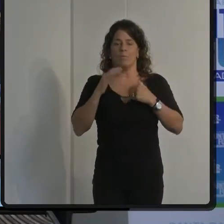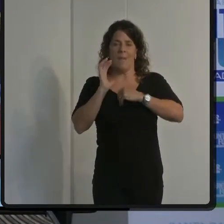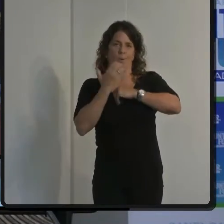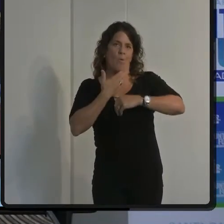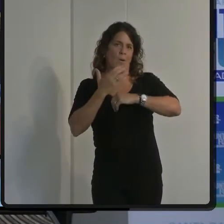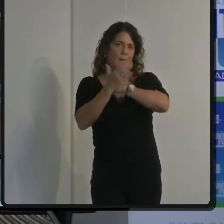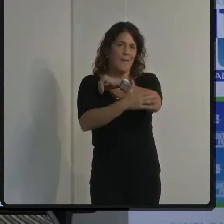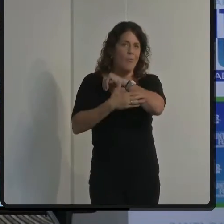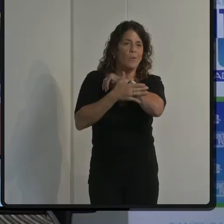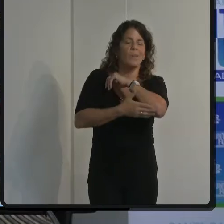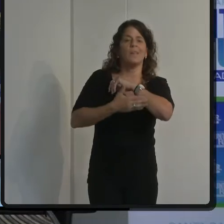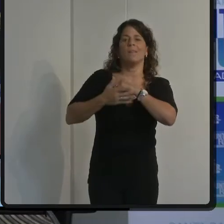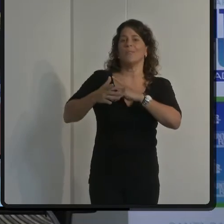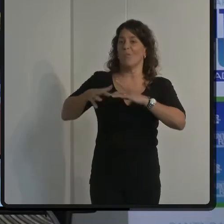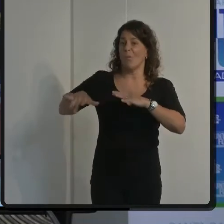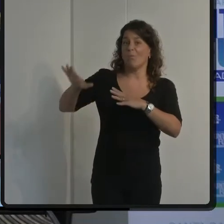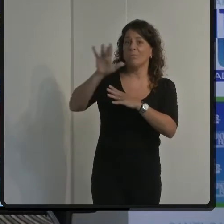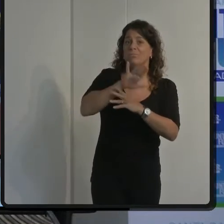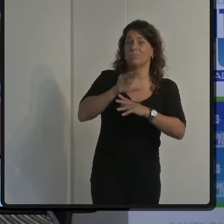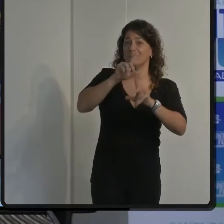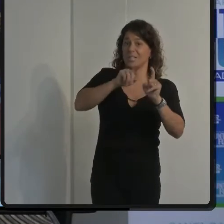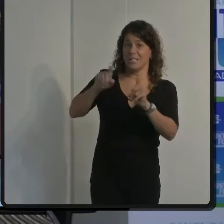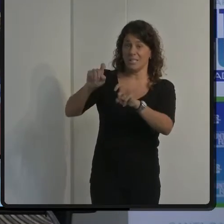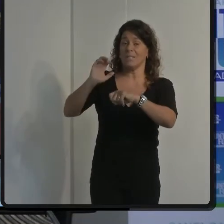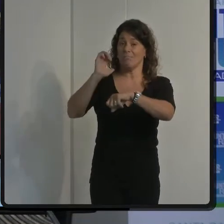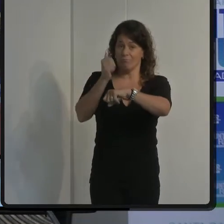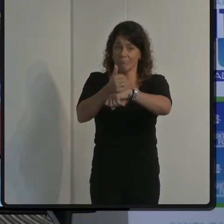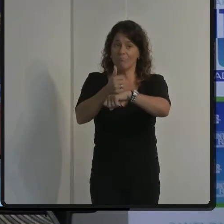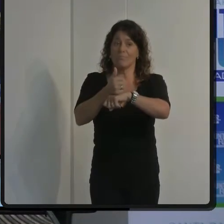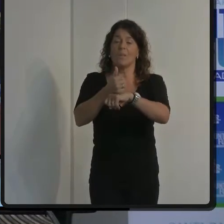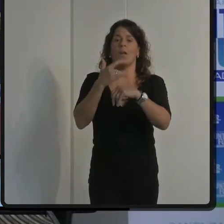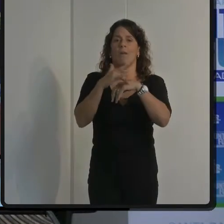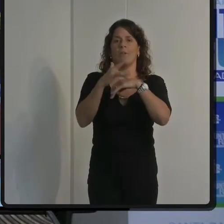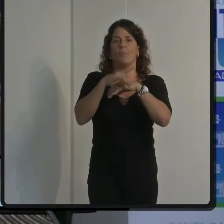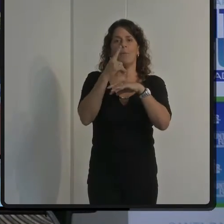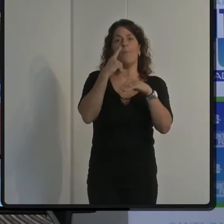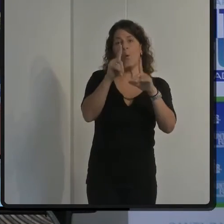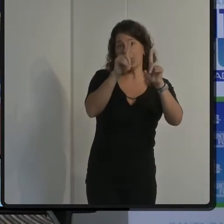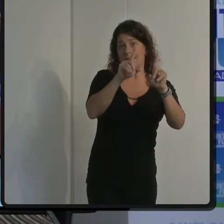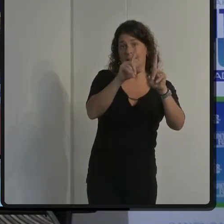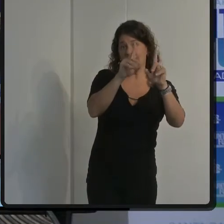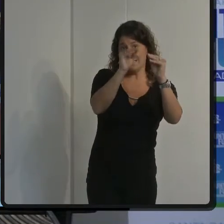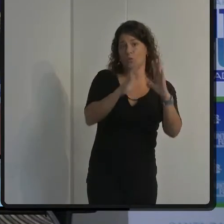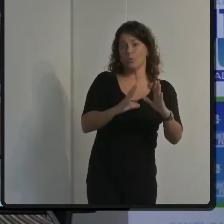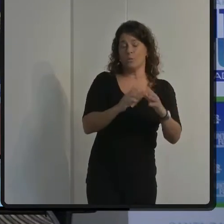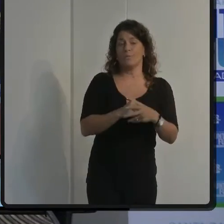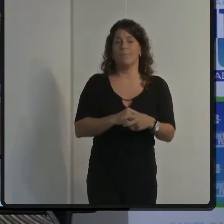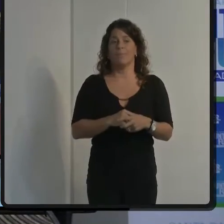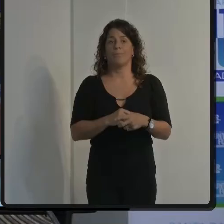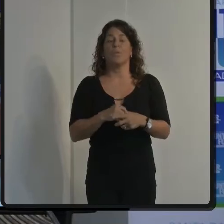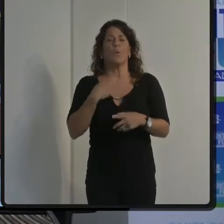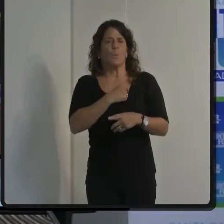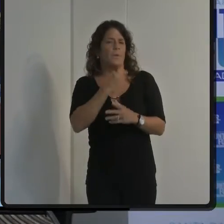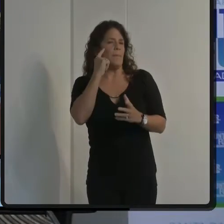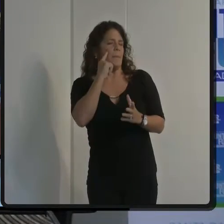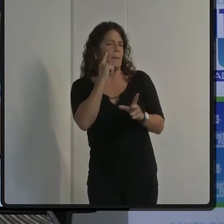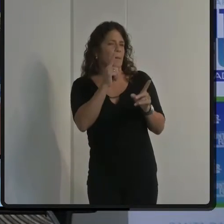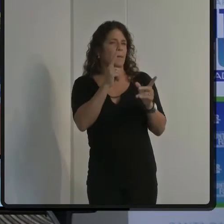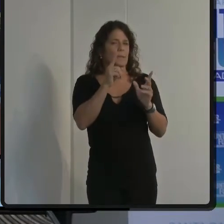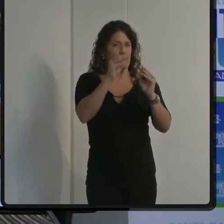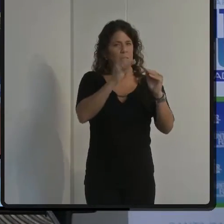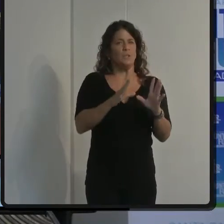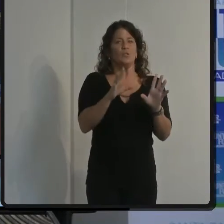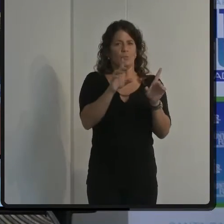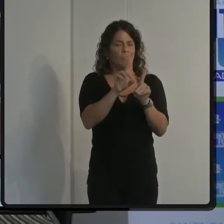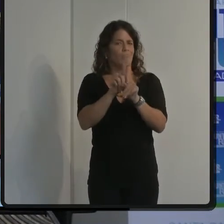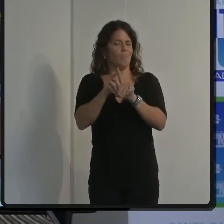county testing sites in place that are available for our teachers as well. We consider teachers as essential